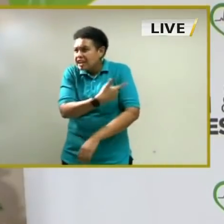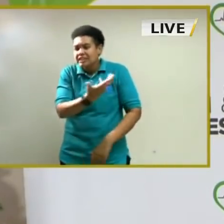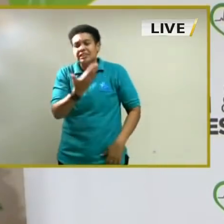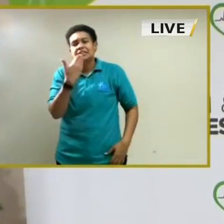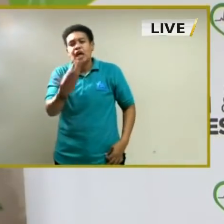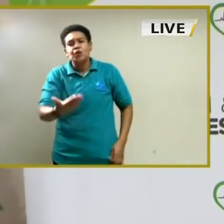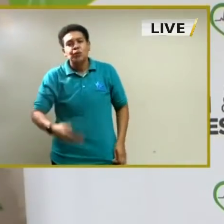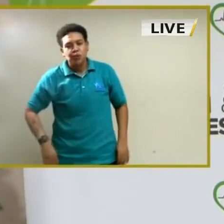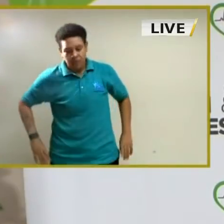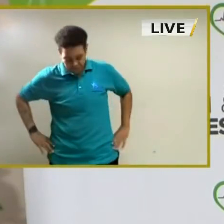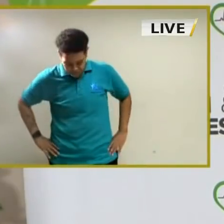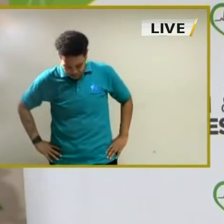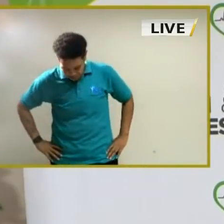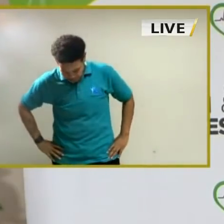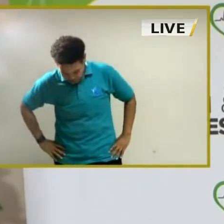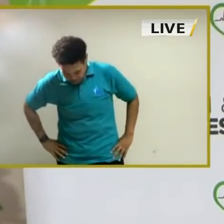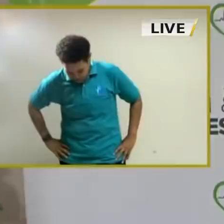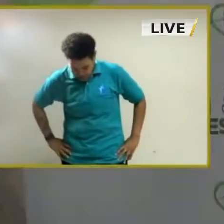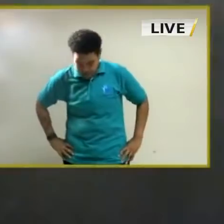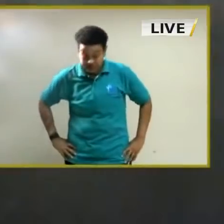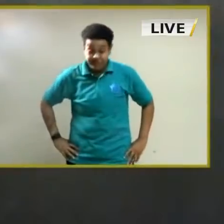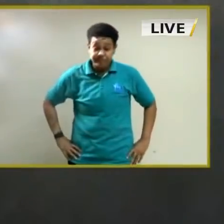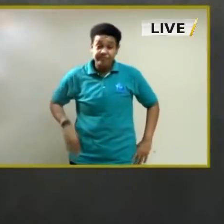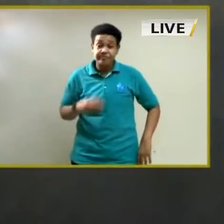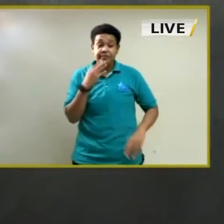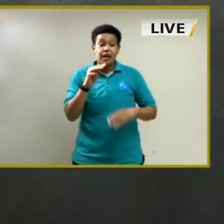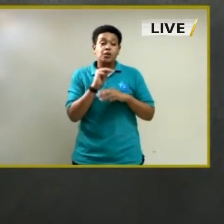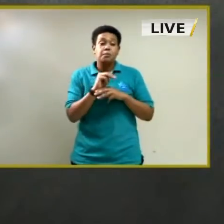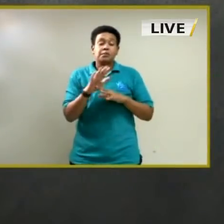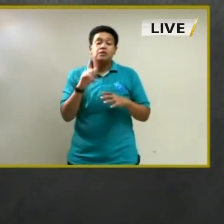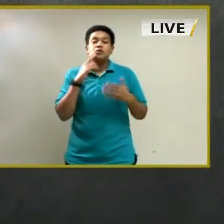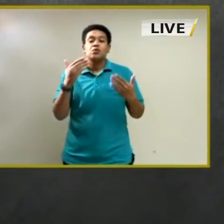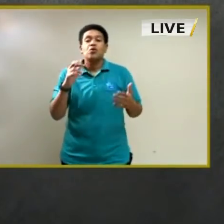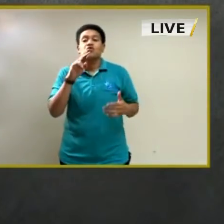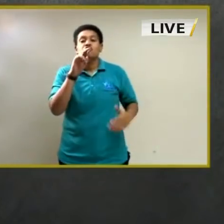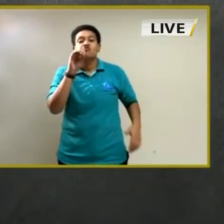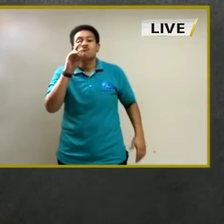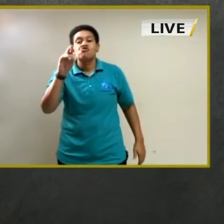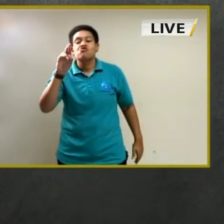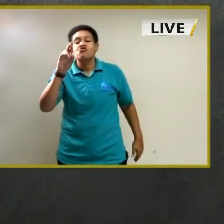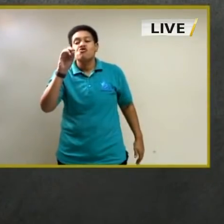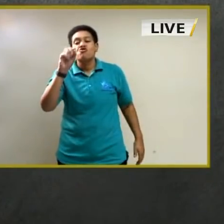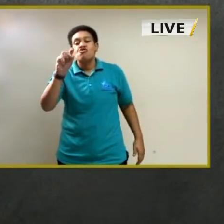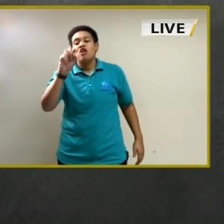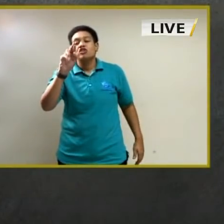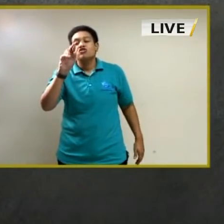you. Thank you very much, Minister. I'm going to go to Roxroy McLean from the Gleaner.